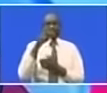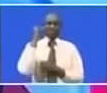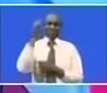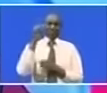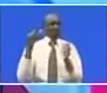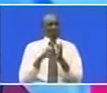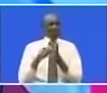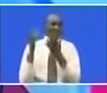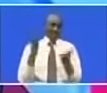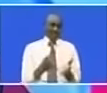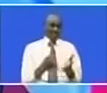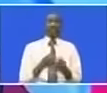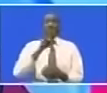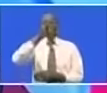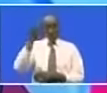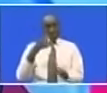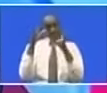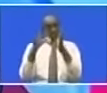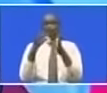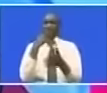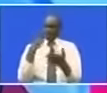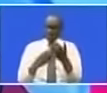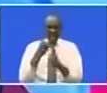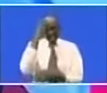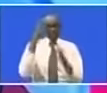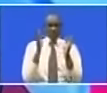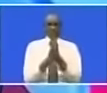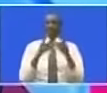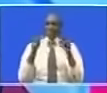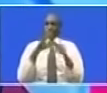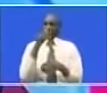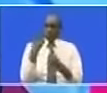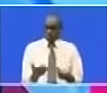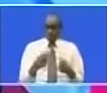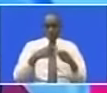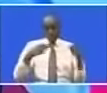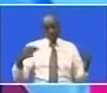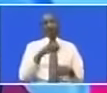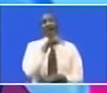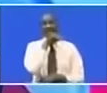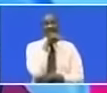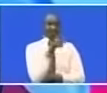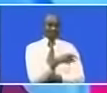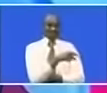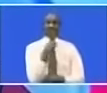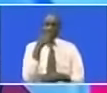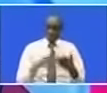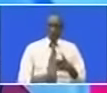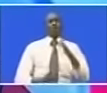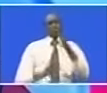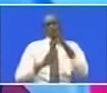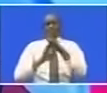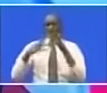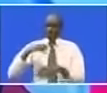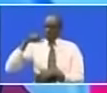storm. The ruling Jubilee coalition is angered by the latest statement from opposition leader Raila Odinga that top government